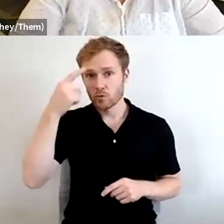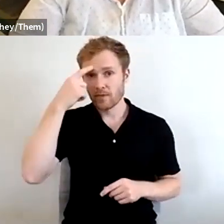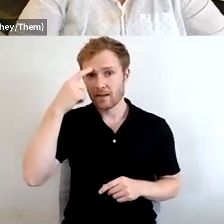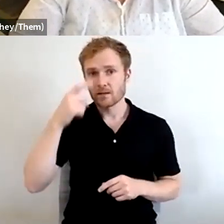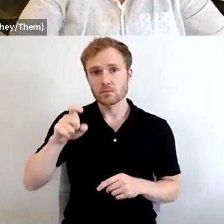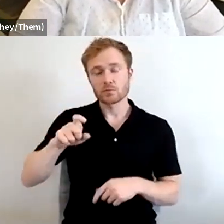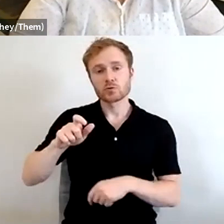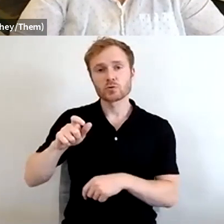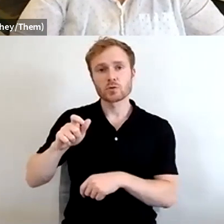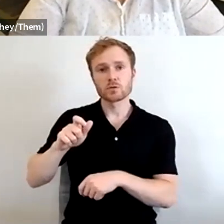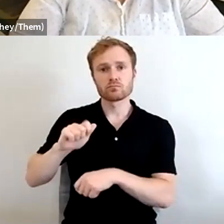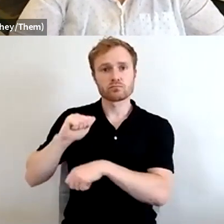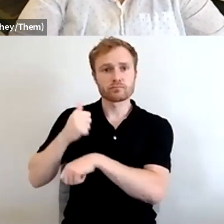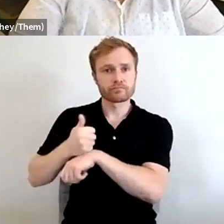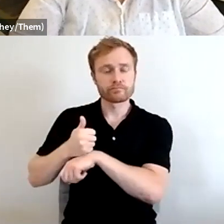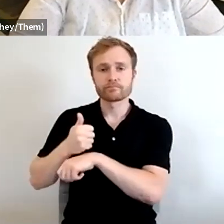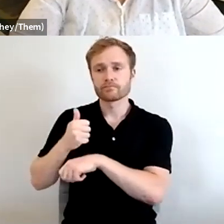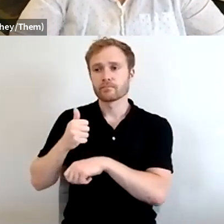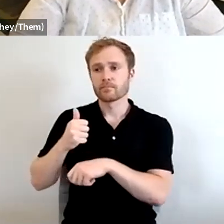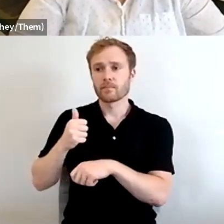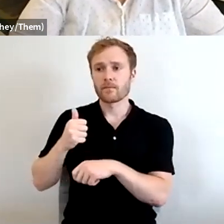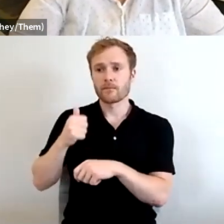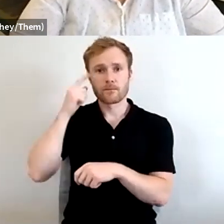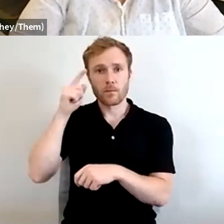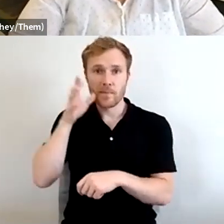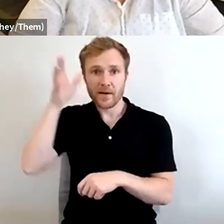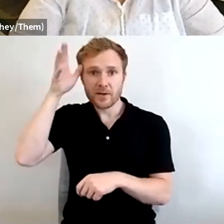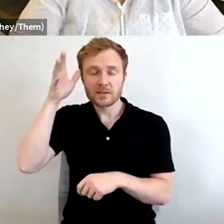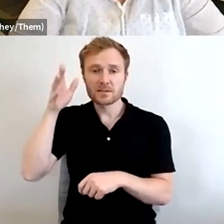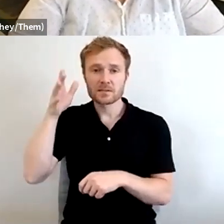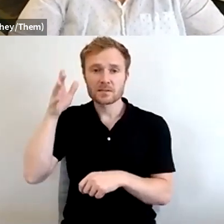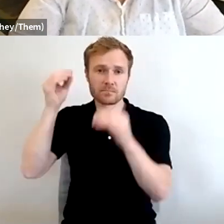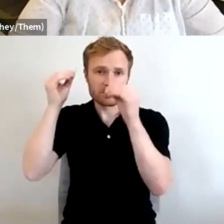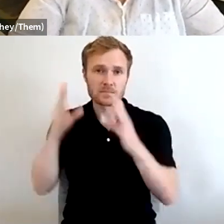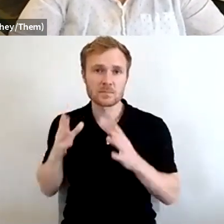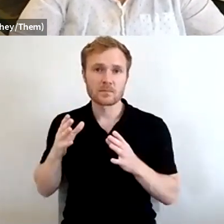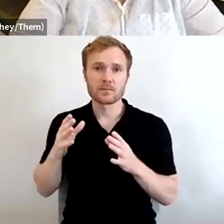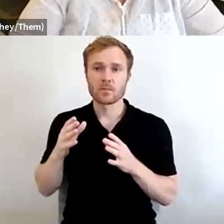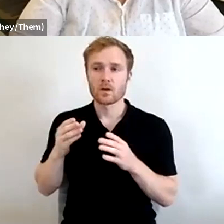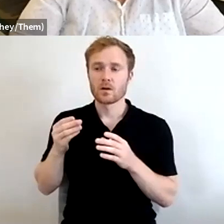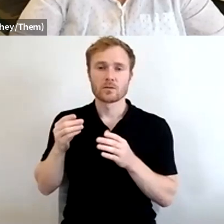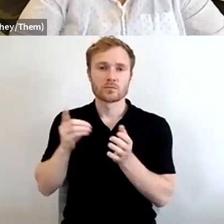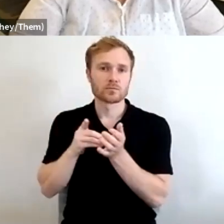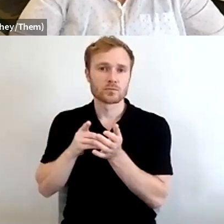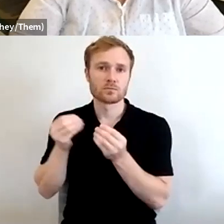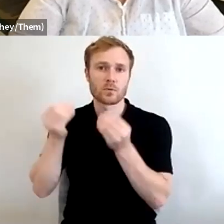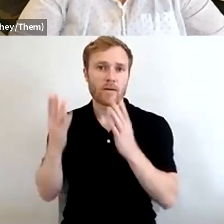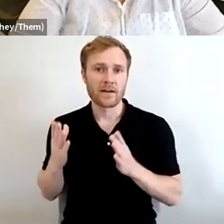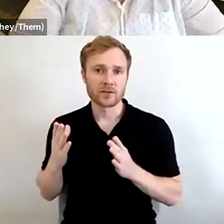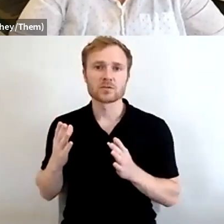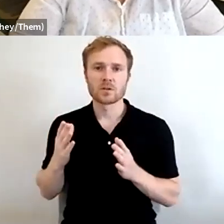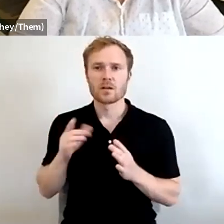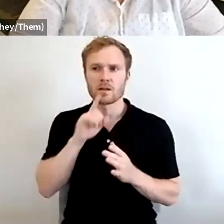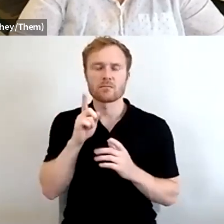see from parents, from educators, from providers that would drastically change